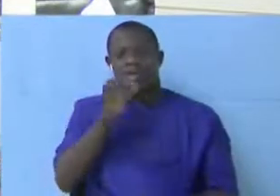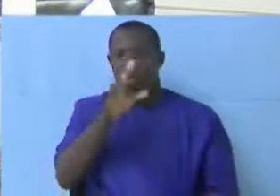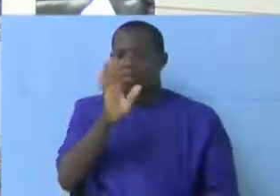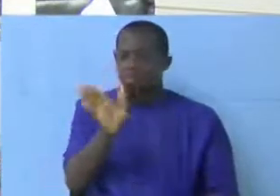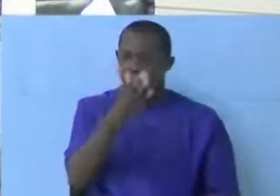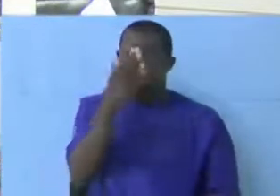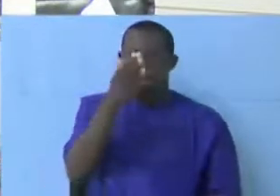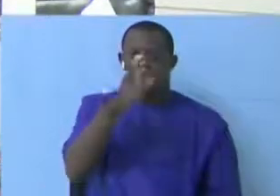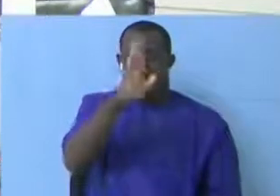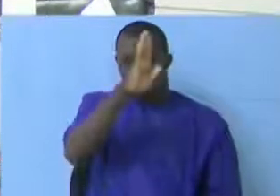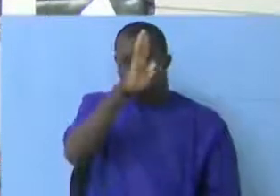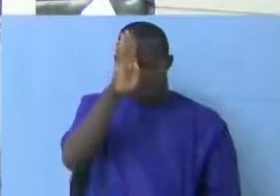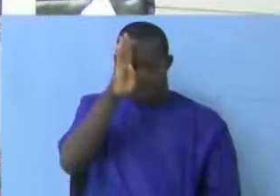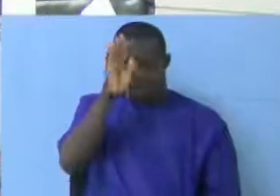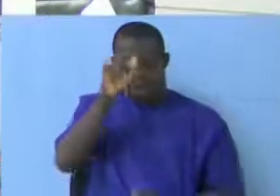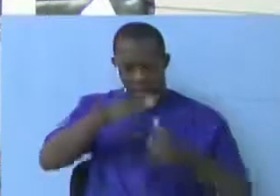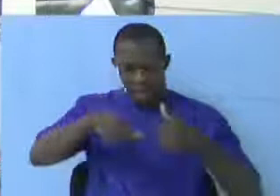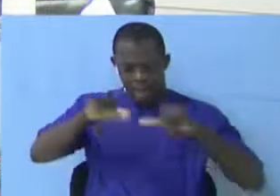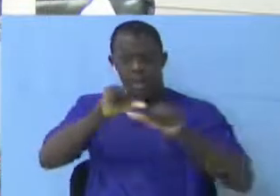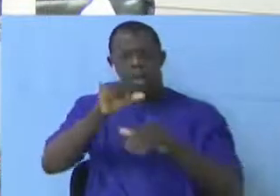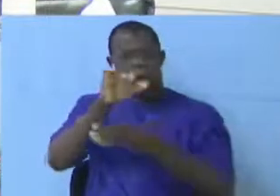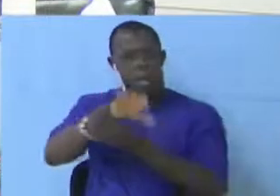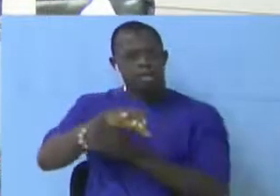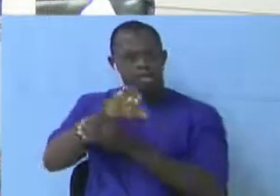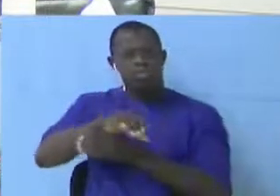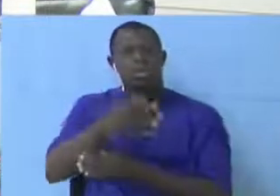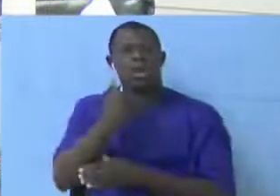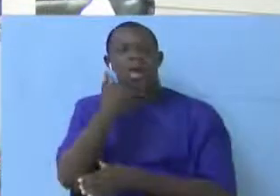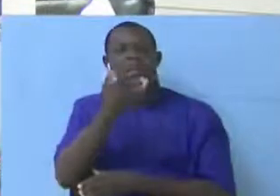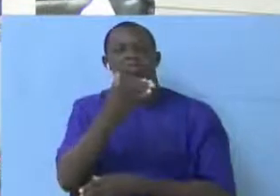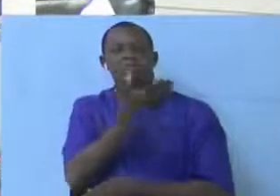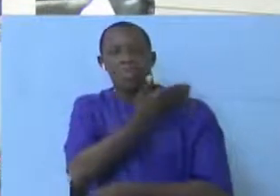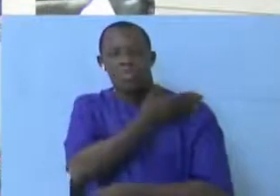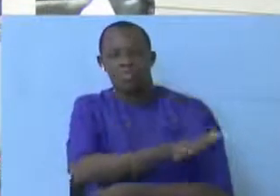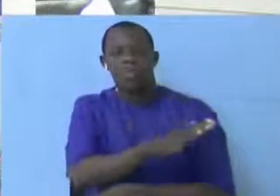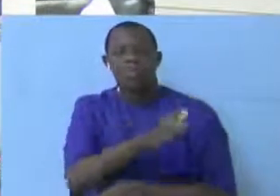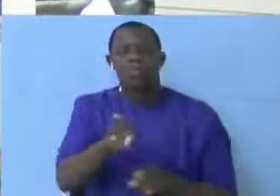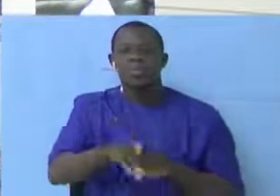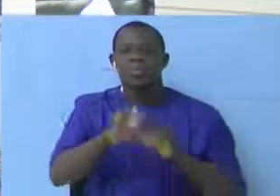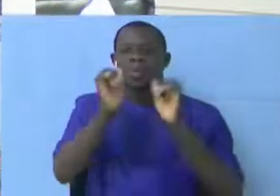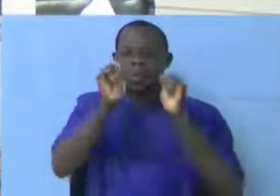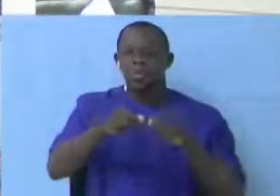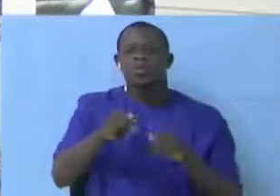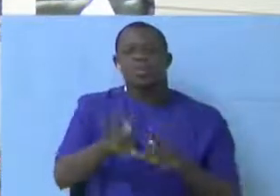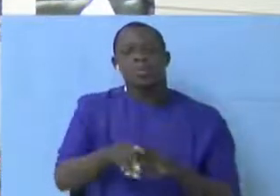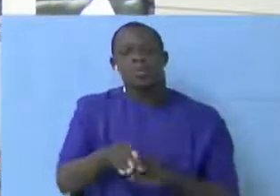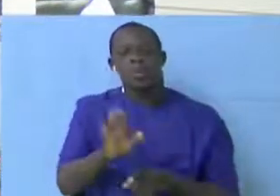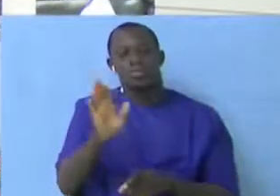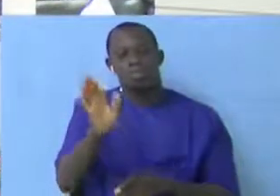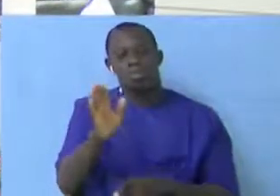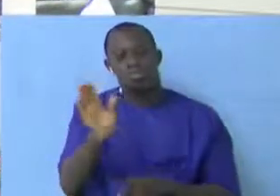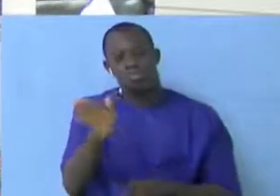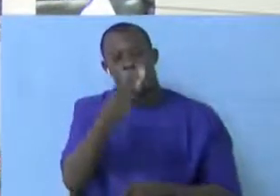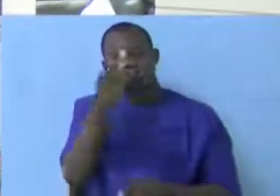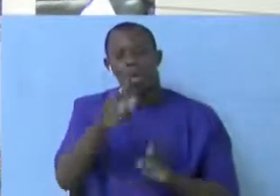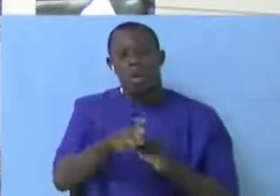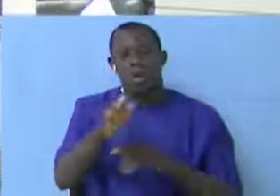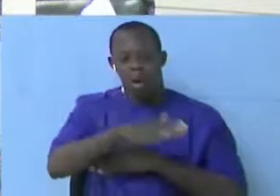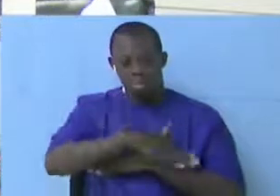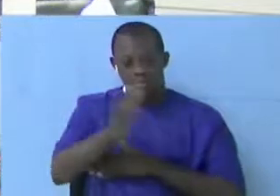Council, ask for permission so that they come and open the